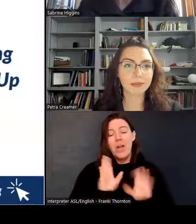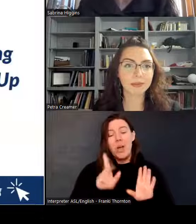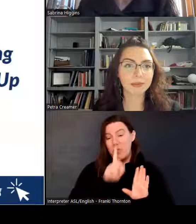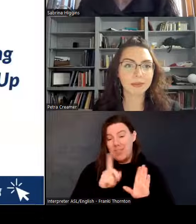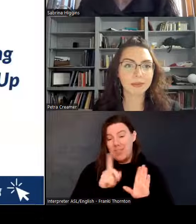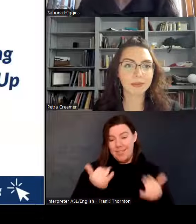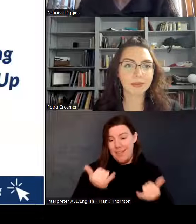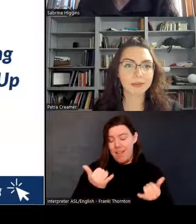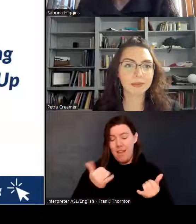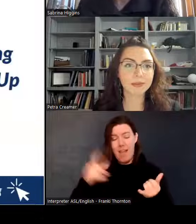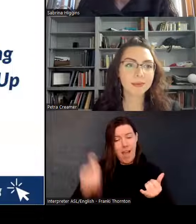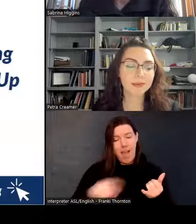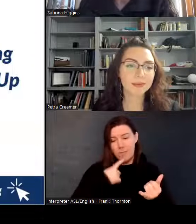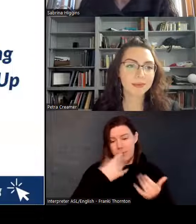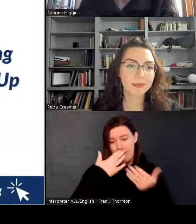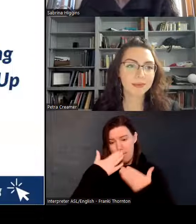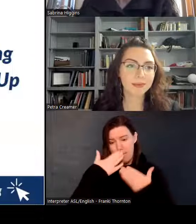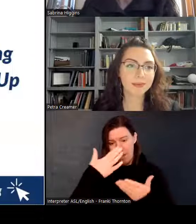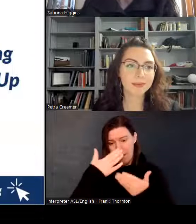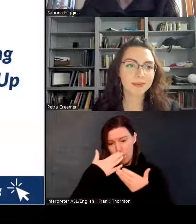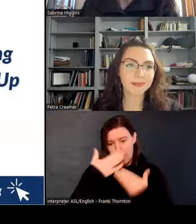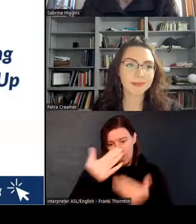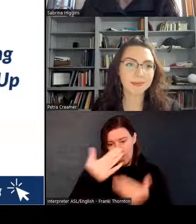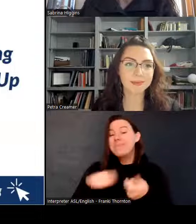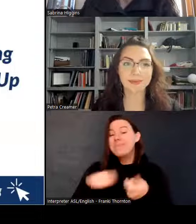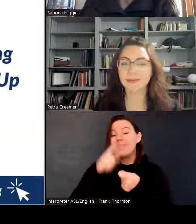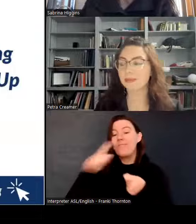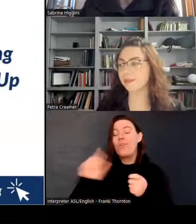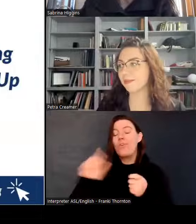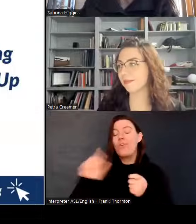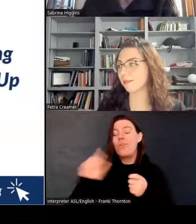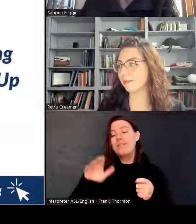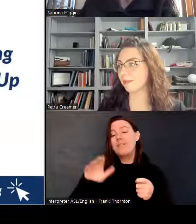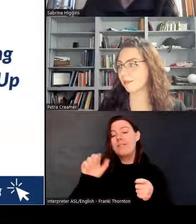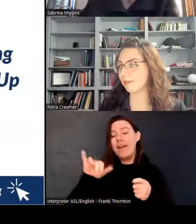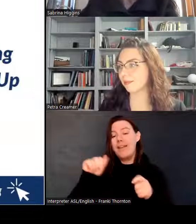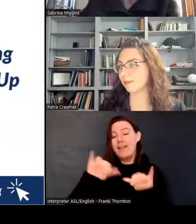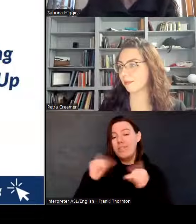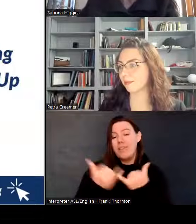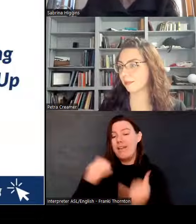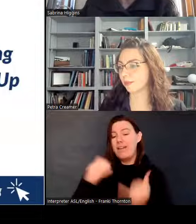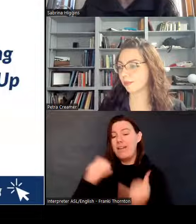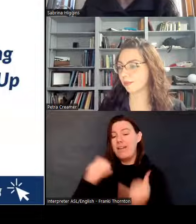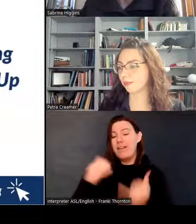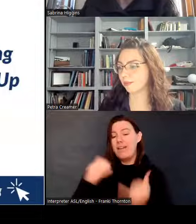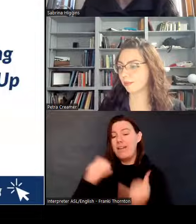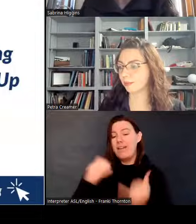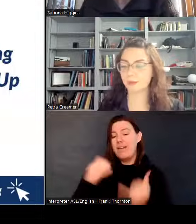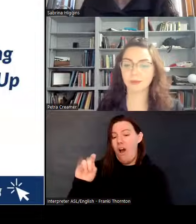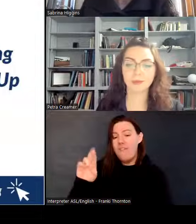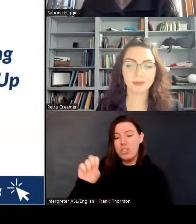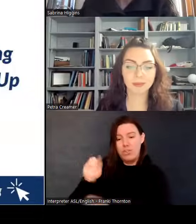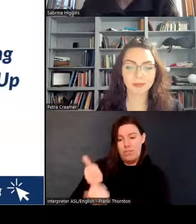opportunity to thank all of our, especially society officers, who tirelessly dedicate their time and energy to ensure